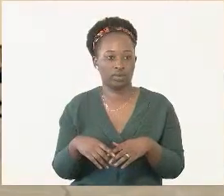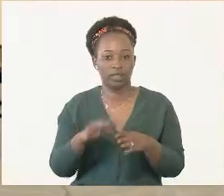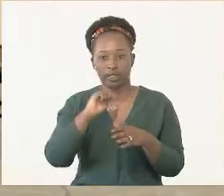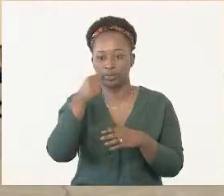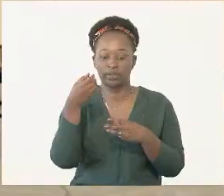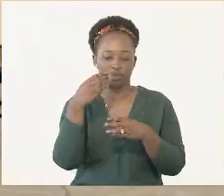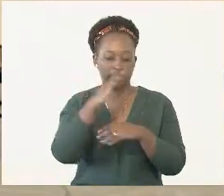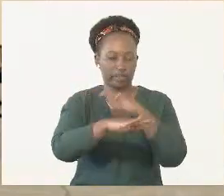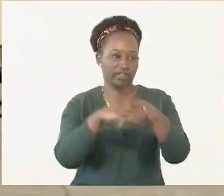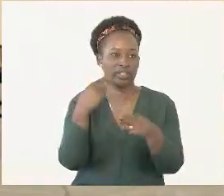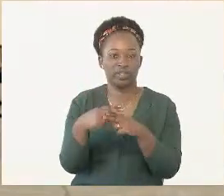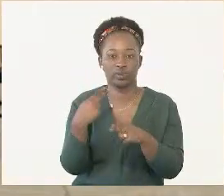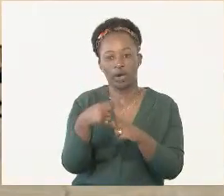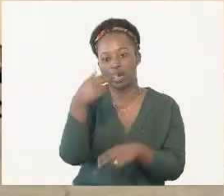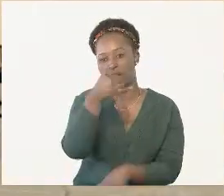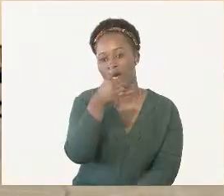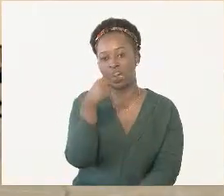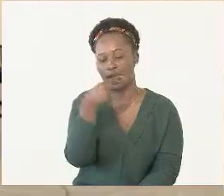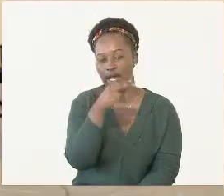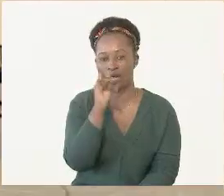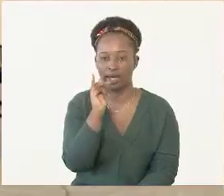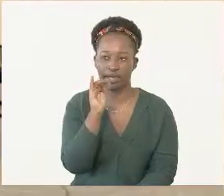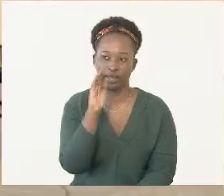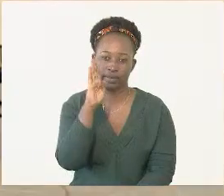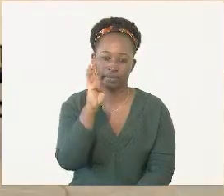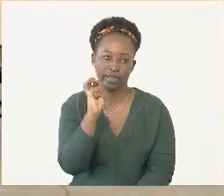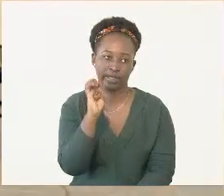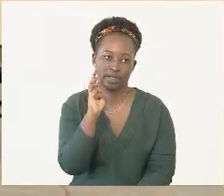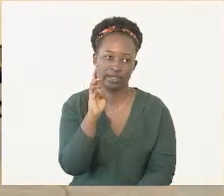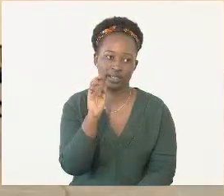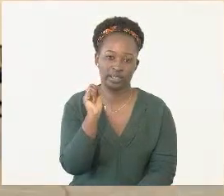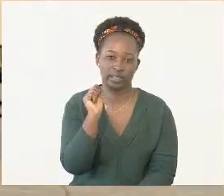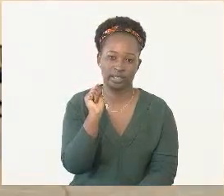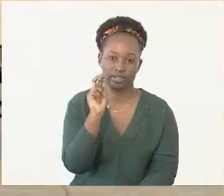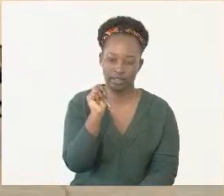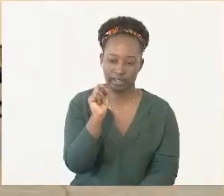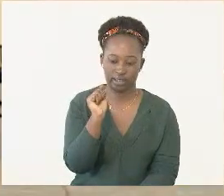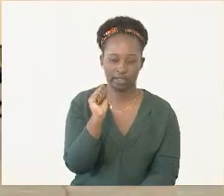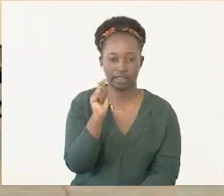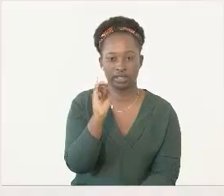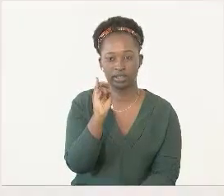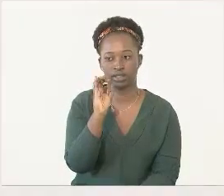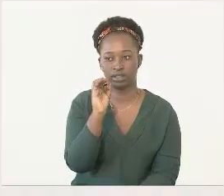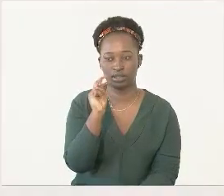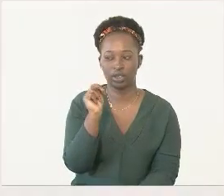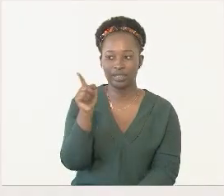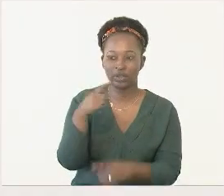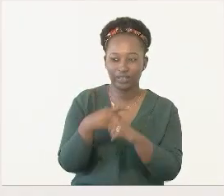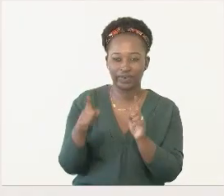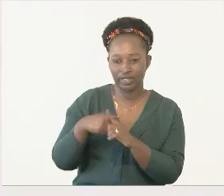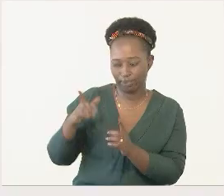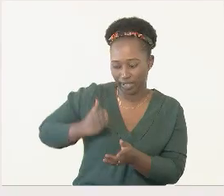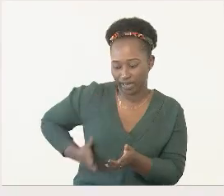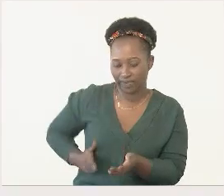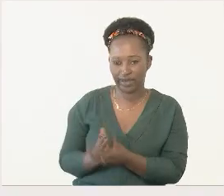is also a way of regulating the body temperature. So these are behavioral and physiological methods to regulate the